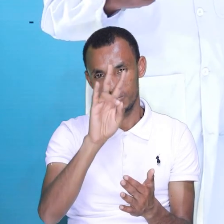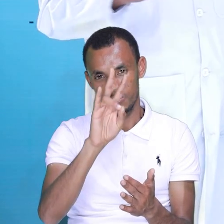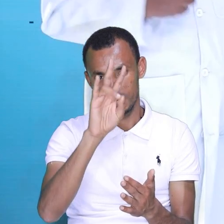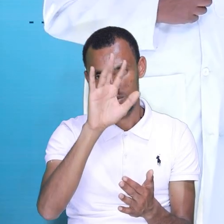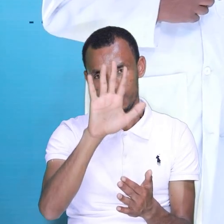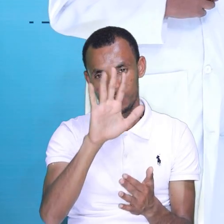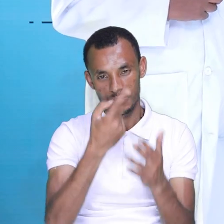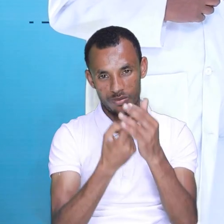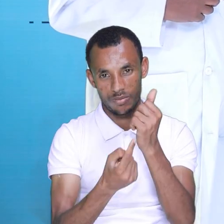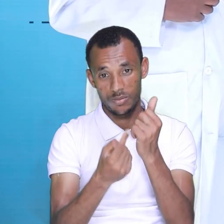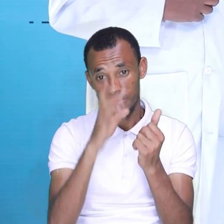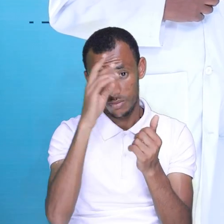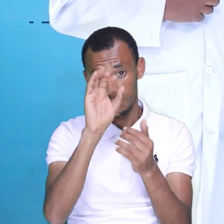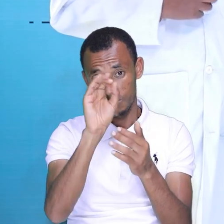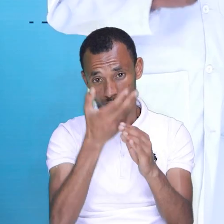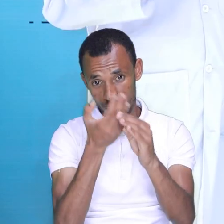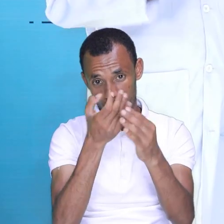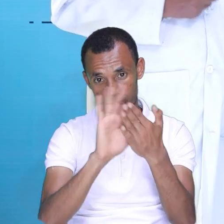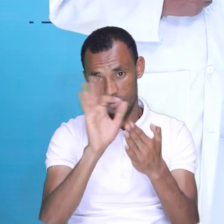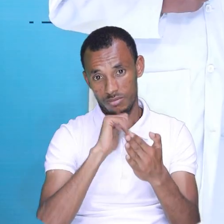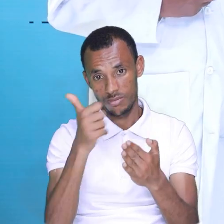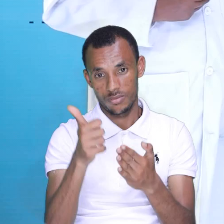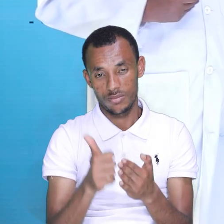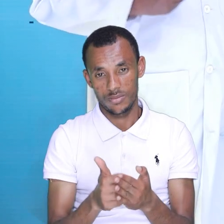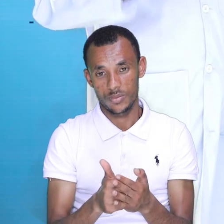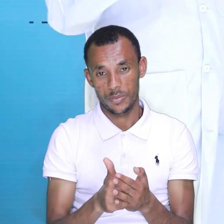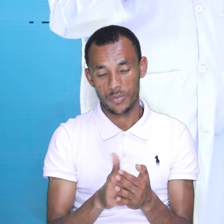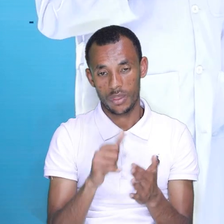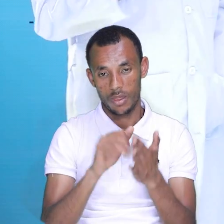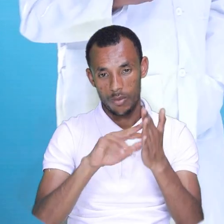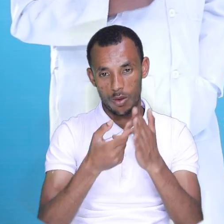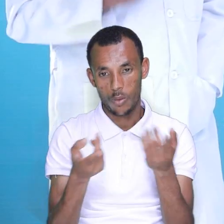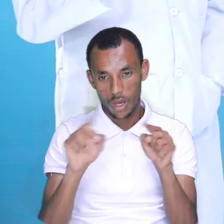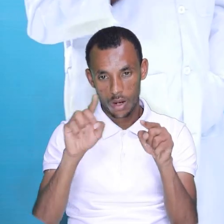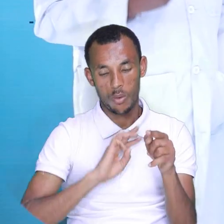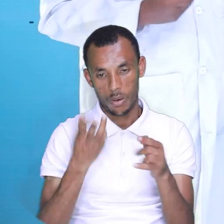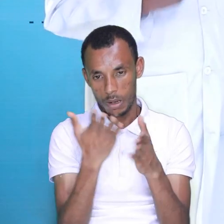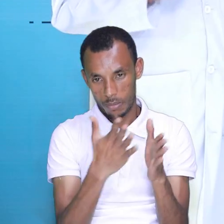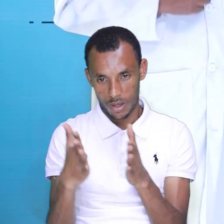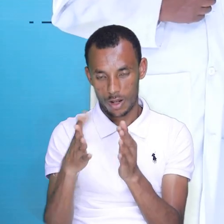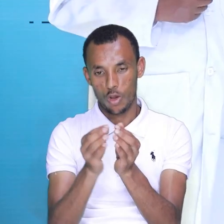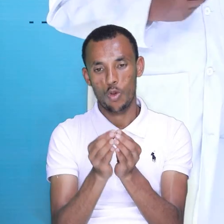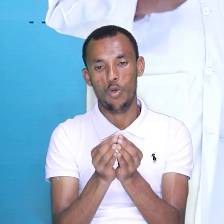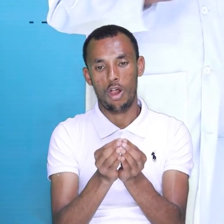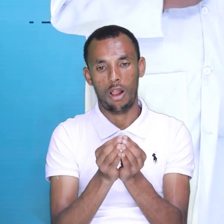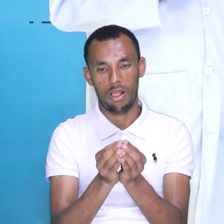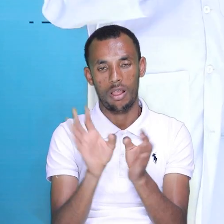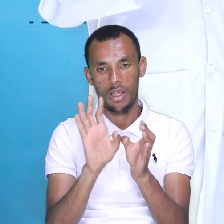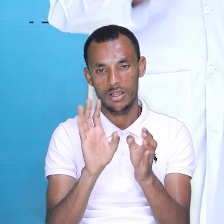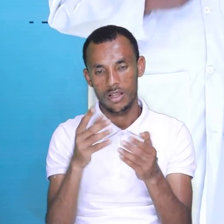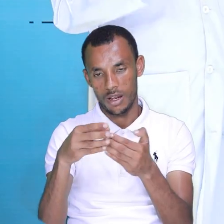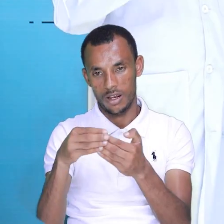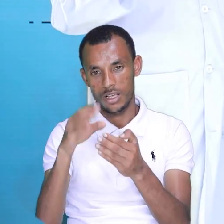means 75. So what does it mean? When you are preparing lottery ticket, the